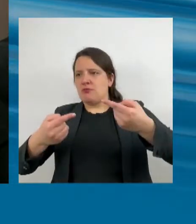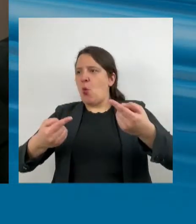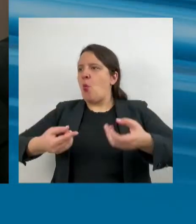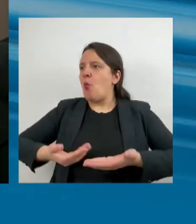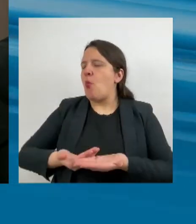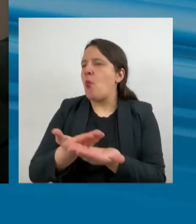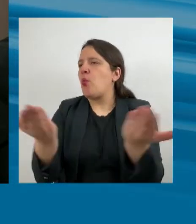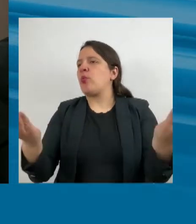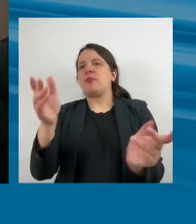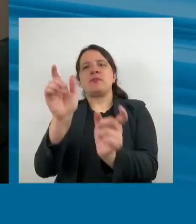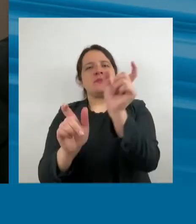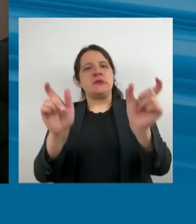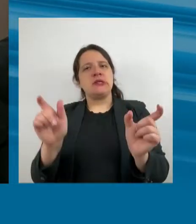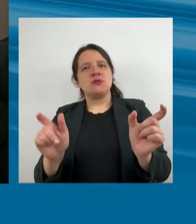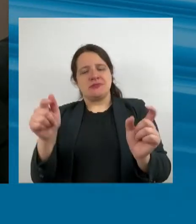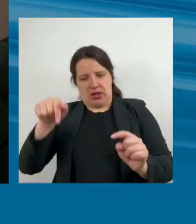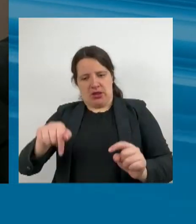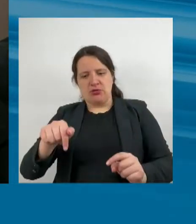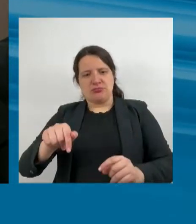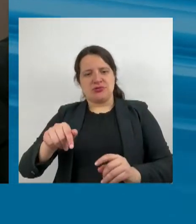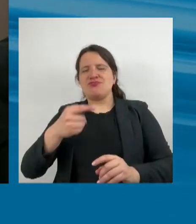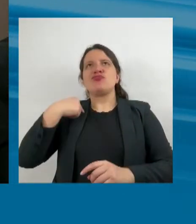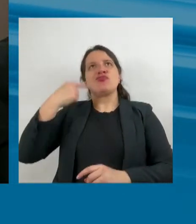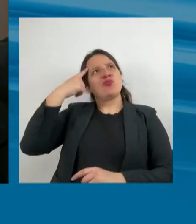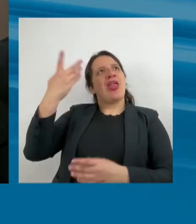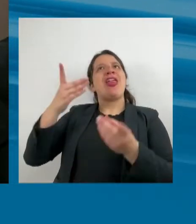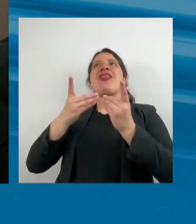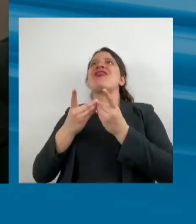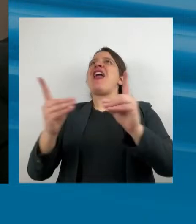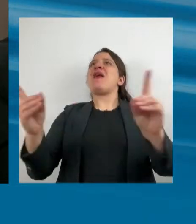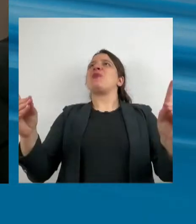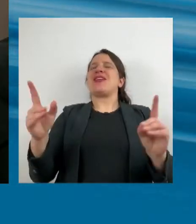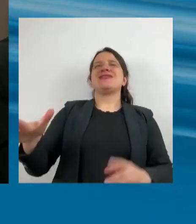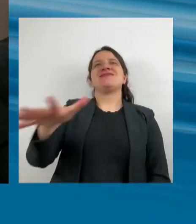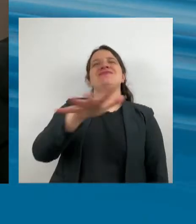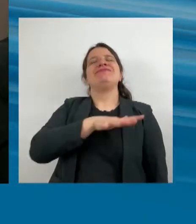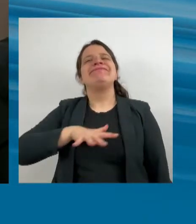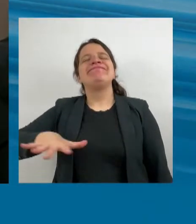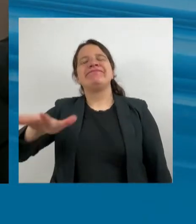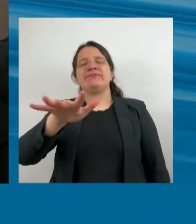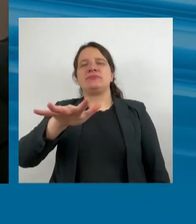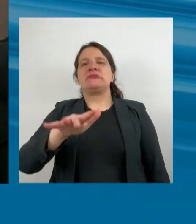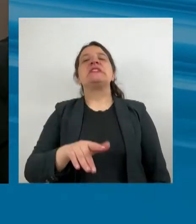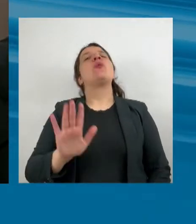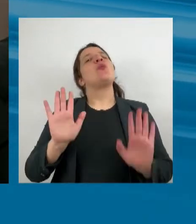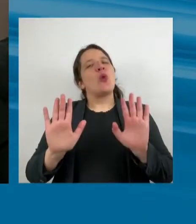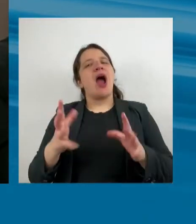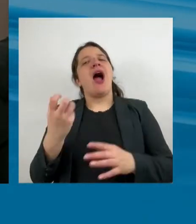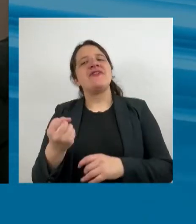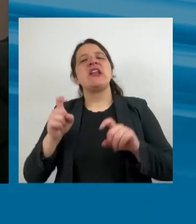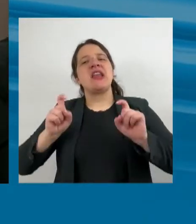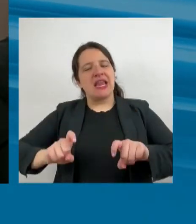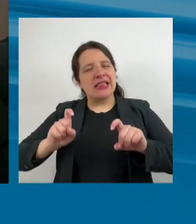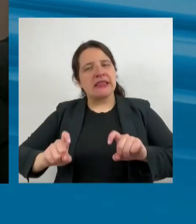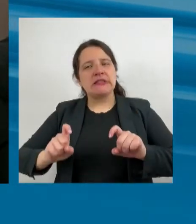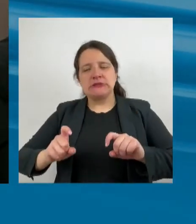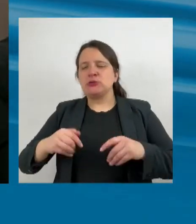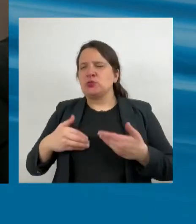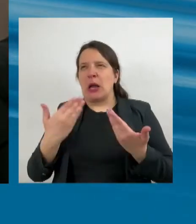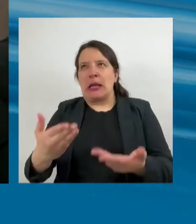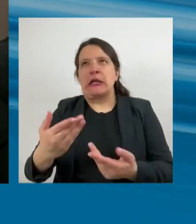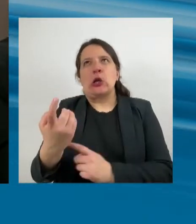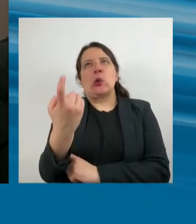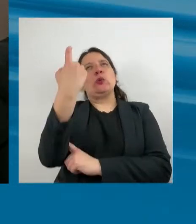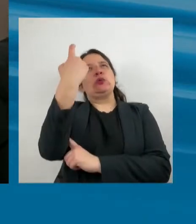setting? And I think there is a pressing need for us to cultivate greater awareness of the need to